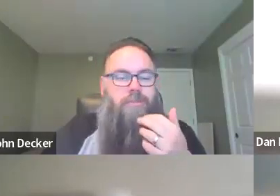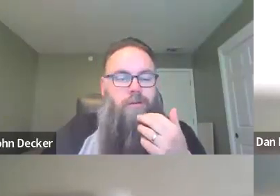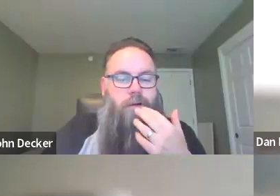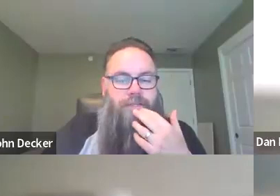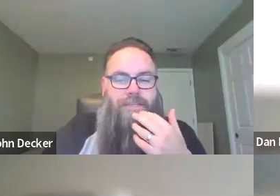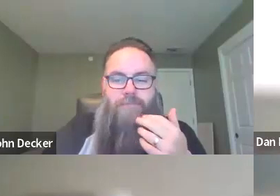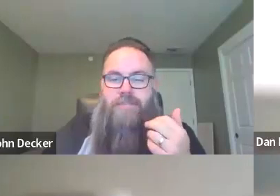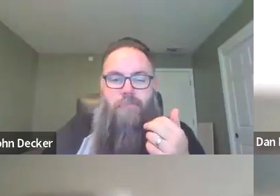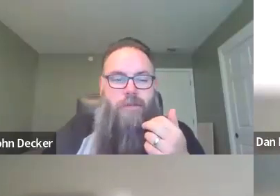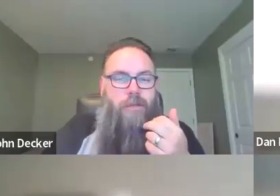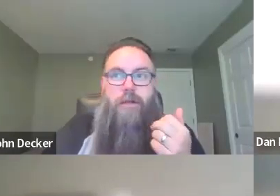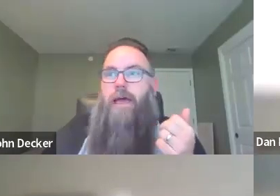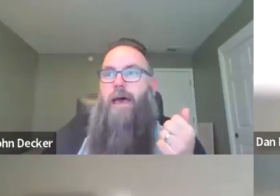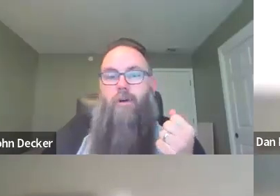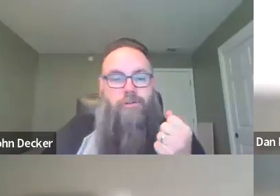dspstipend@altaregional.org. So